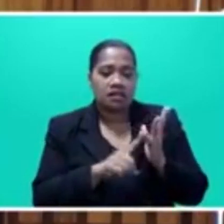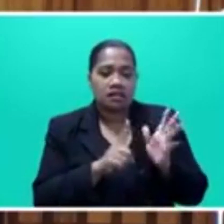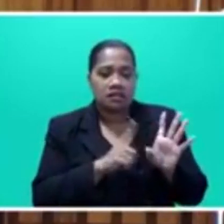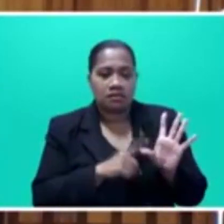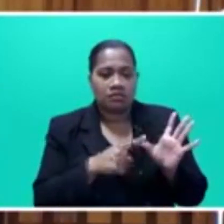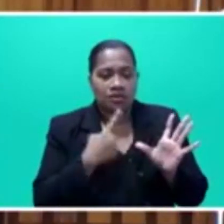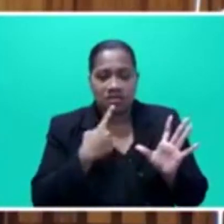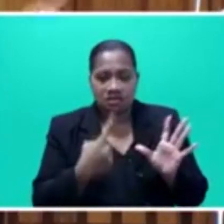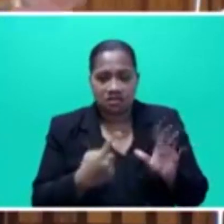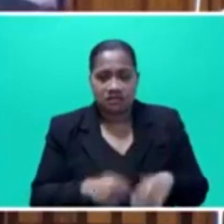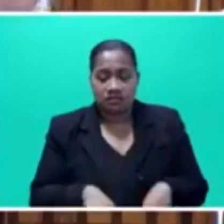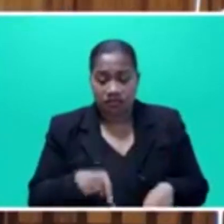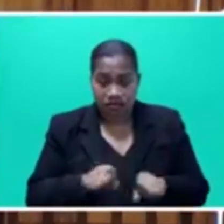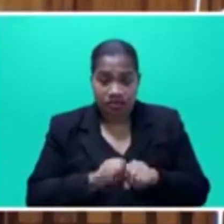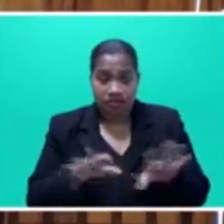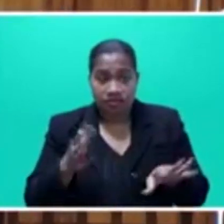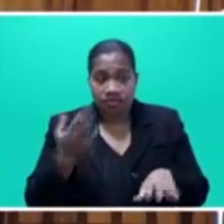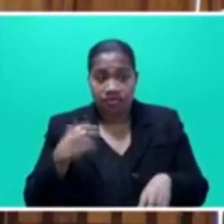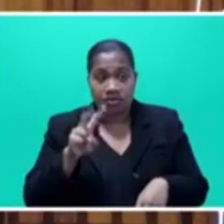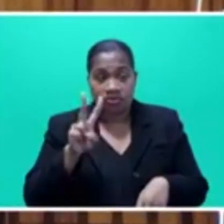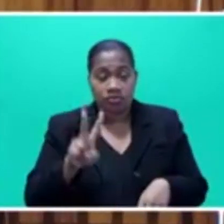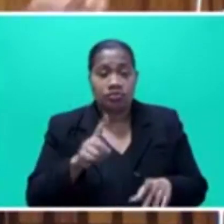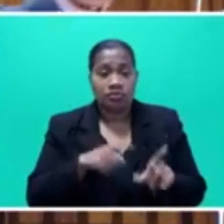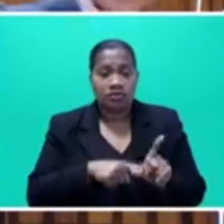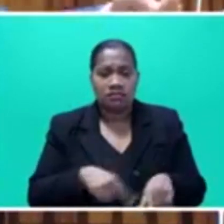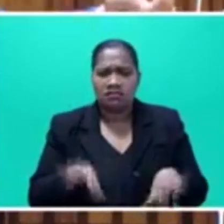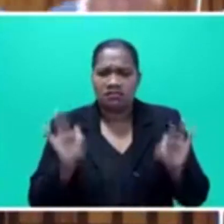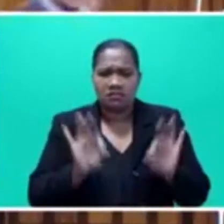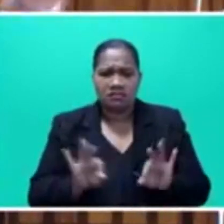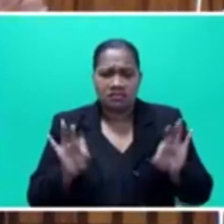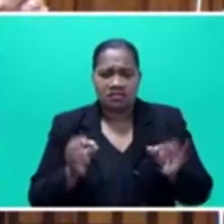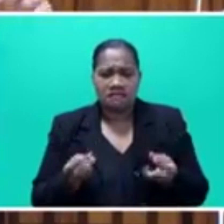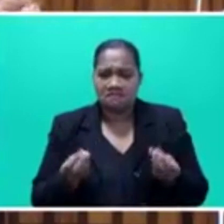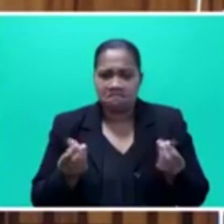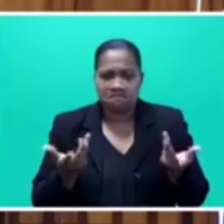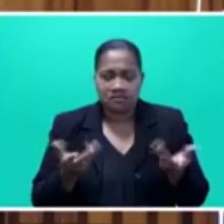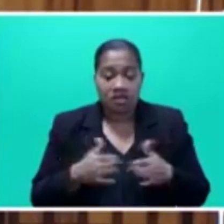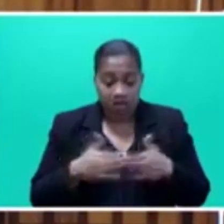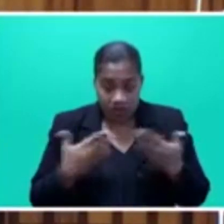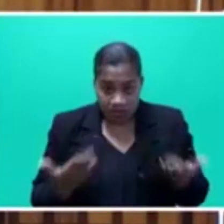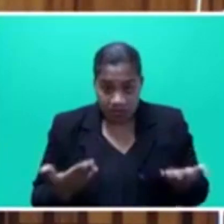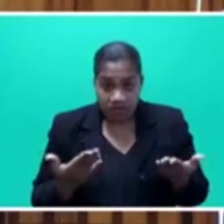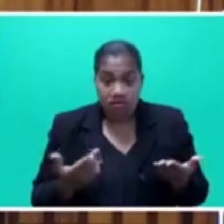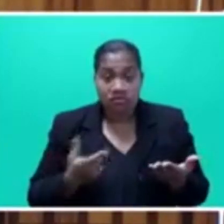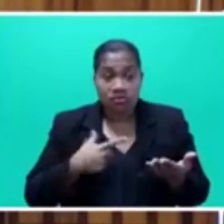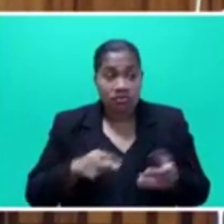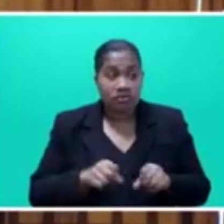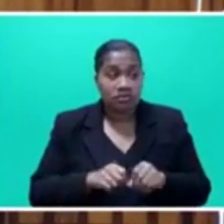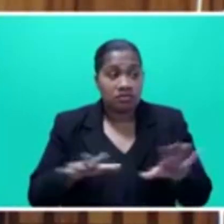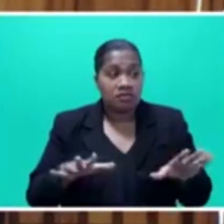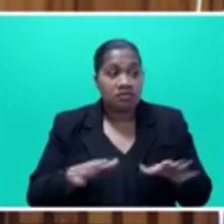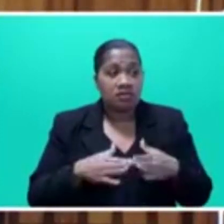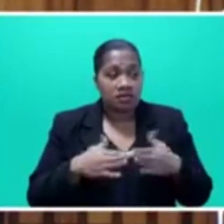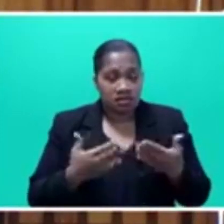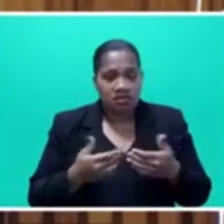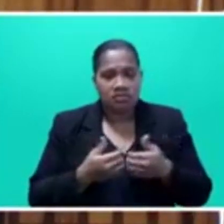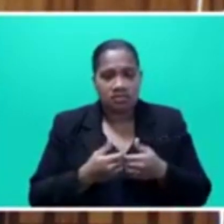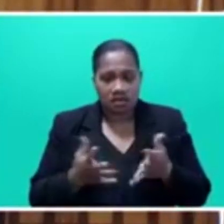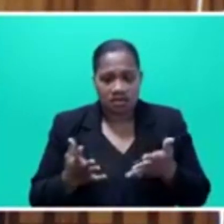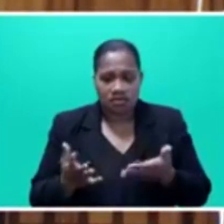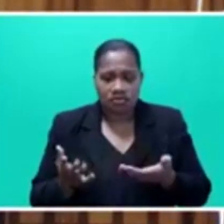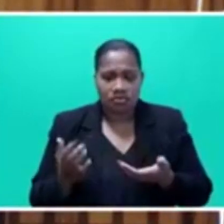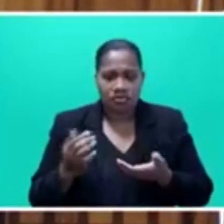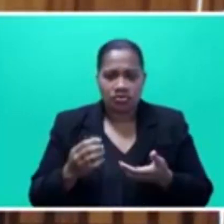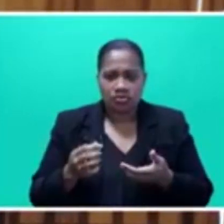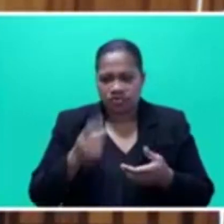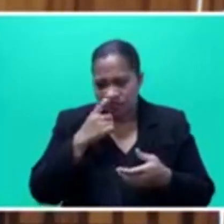pandemic, for past 2 years, they have not had a source of living. They are now, because of this pandemic, starting to re-engage people. And